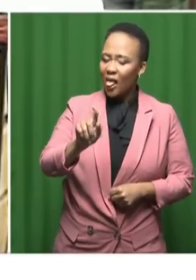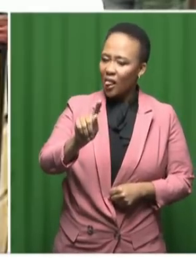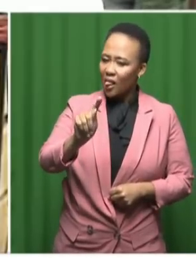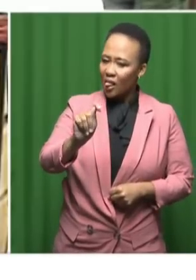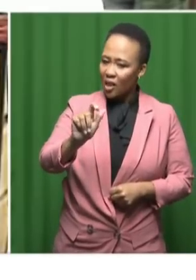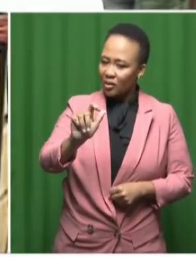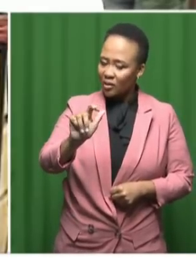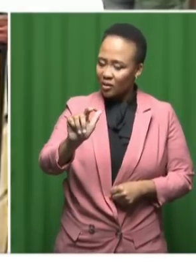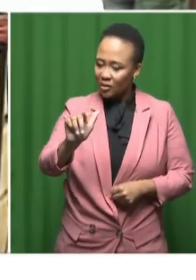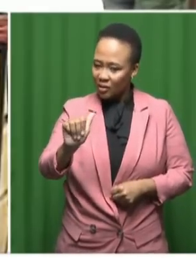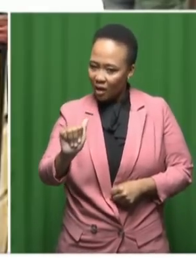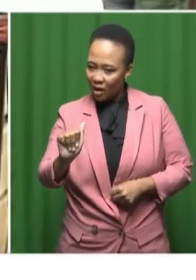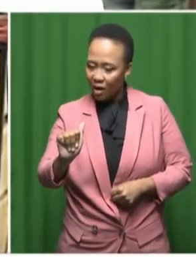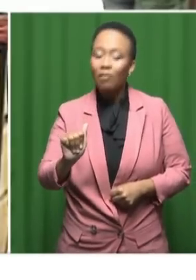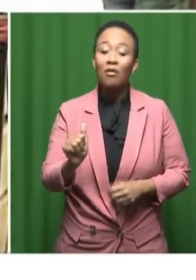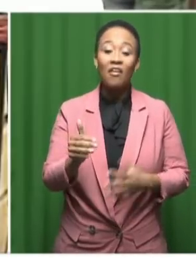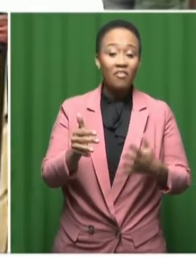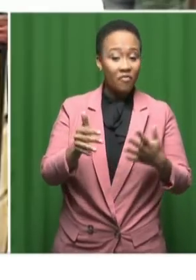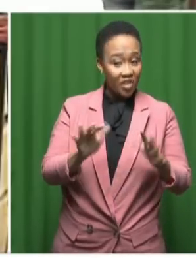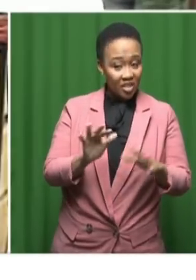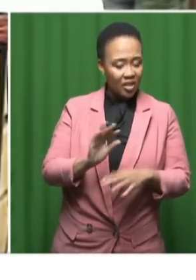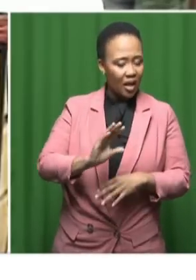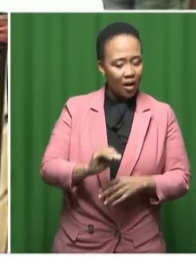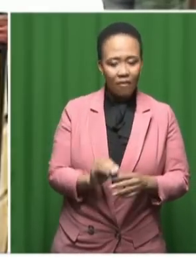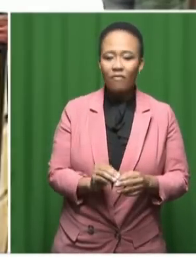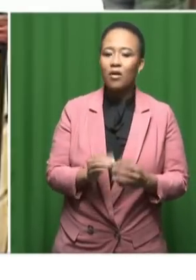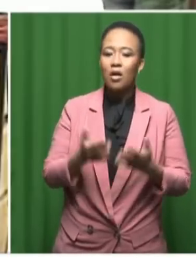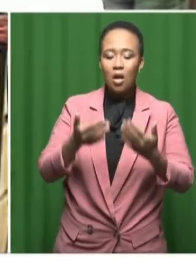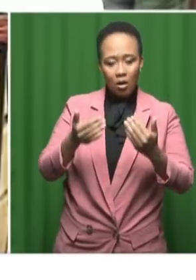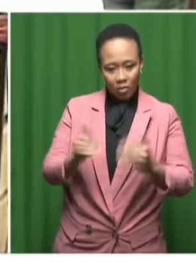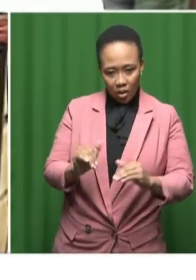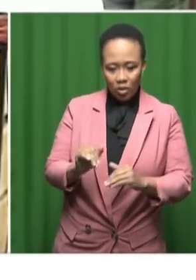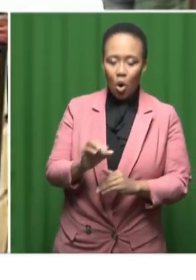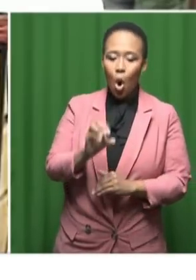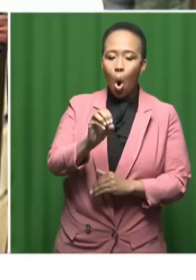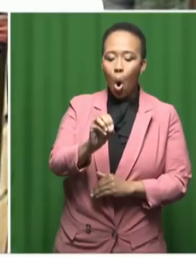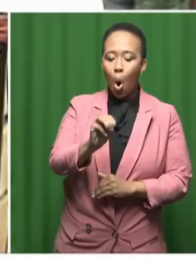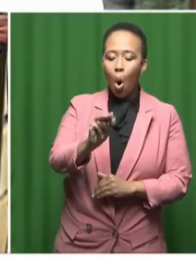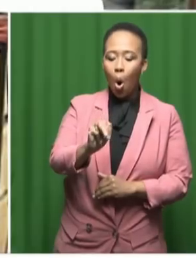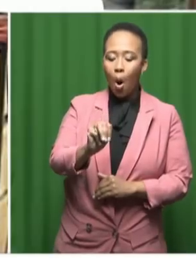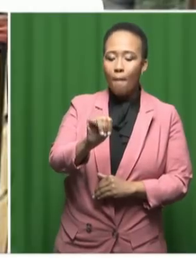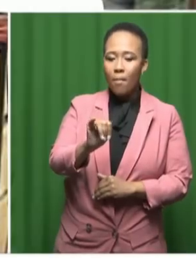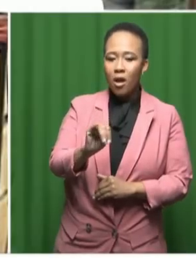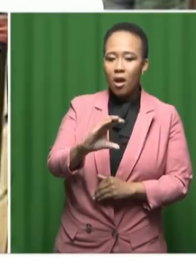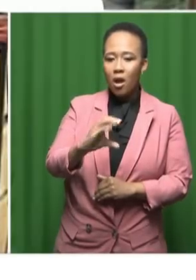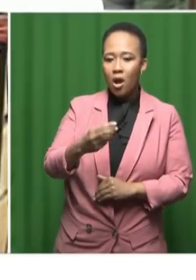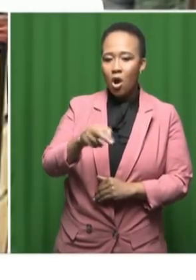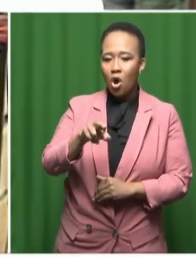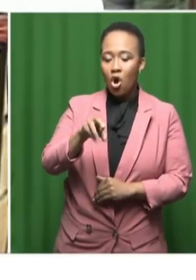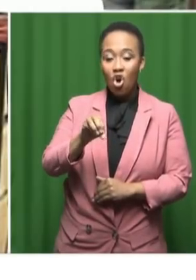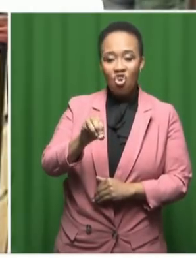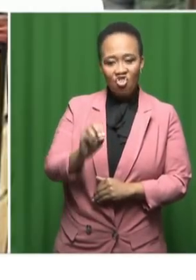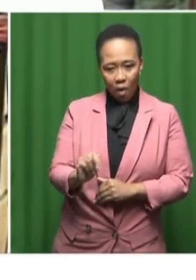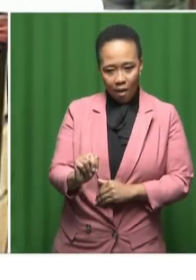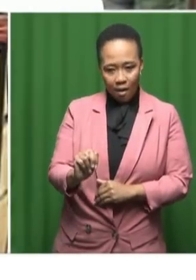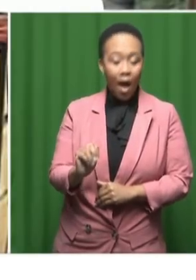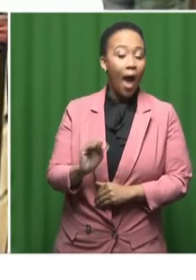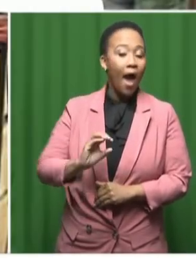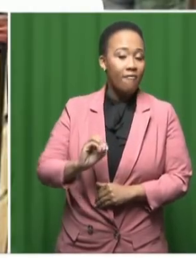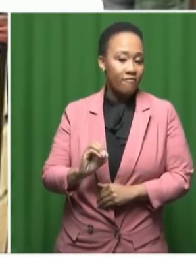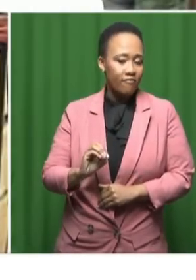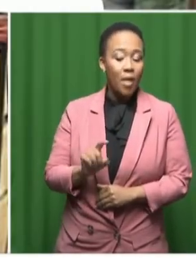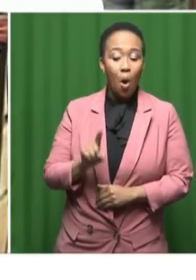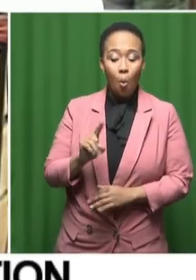if you remember. Then came a variant called Omicron. And the good thing for the world is, since